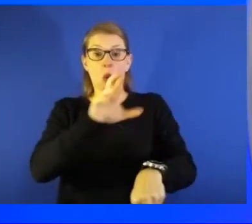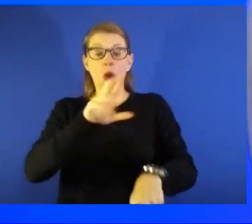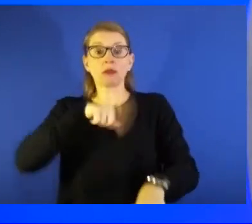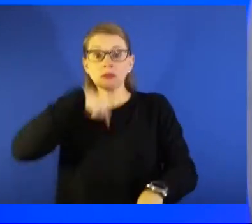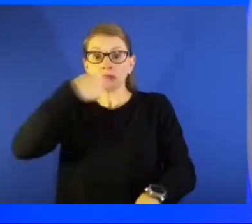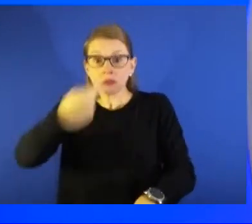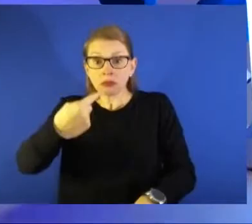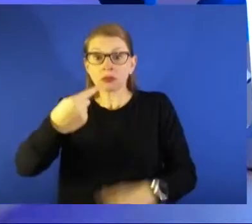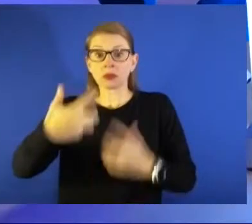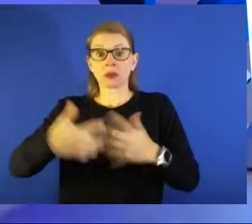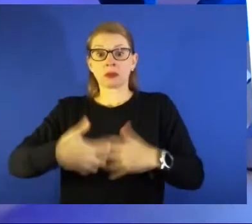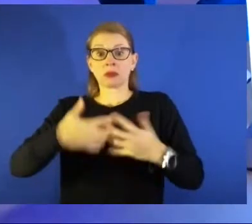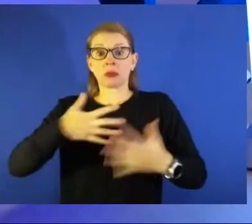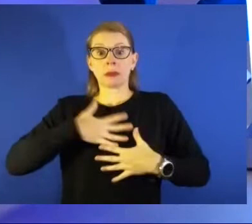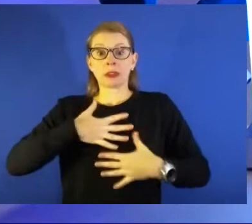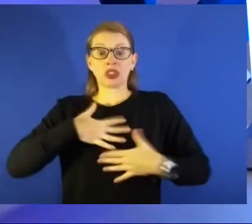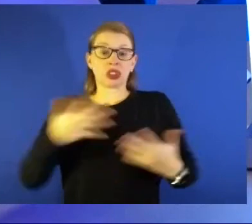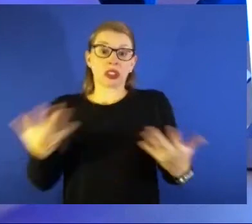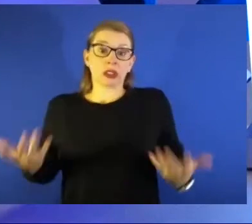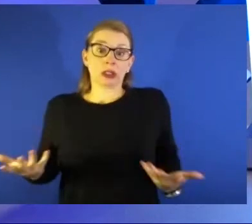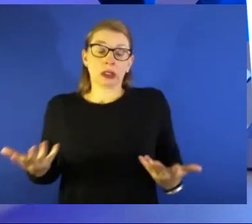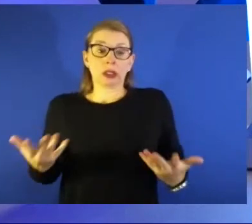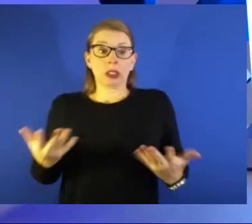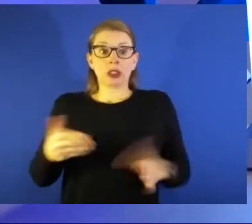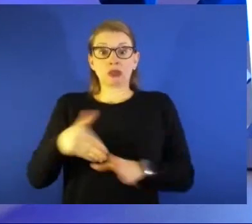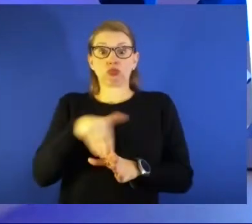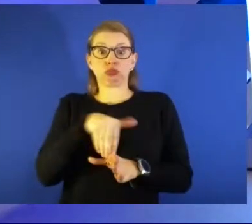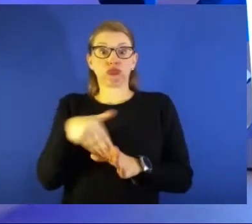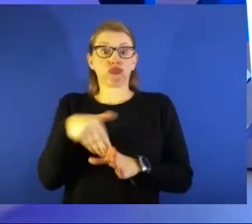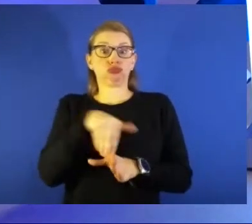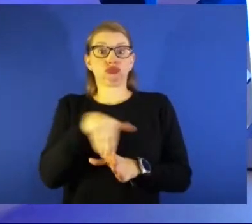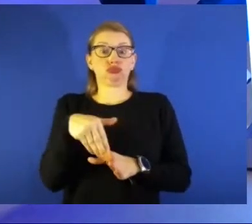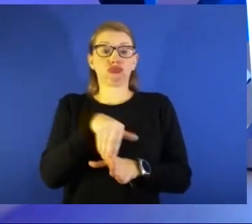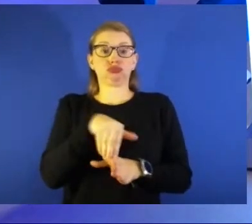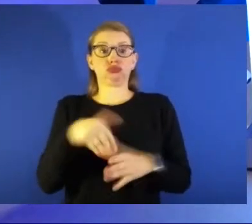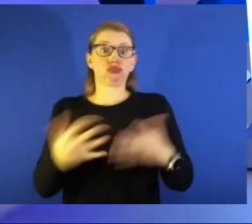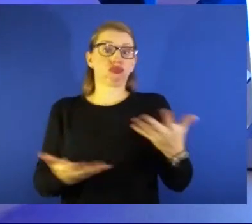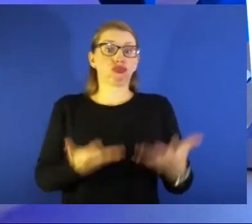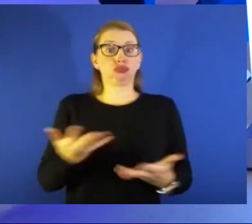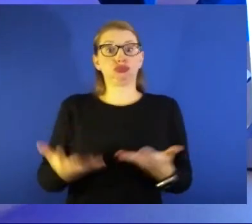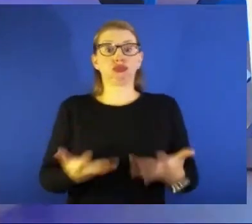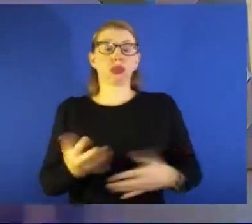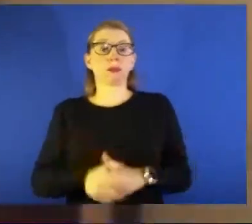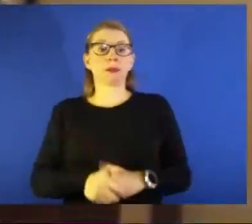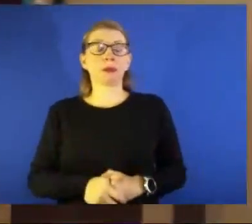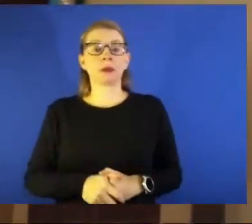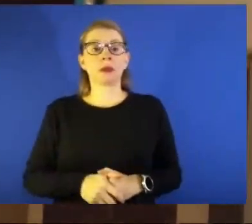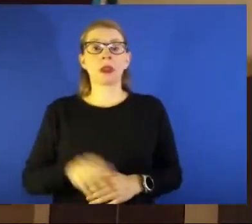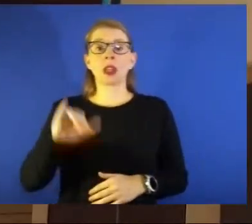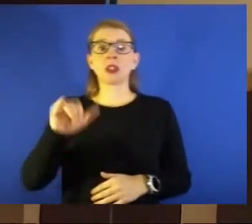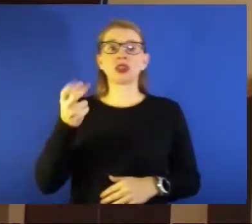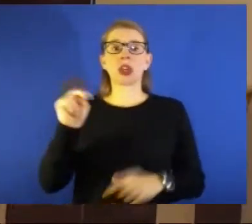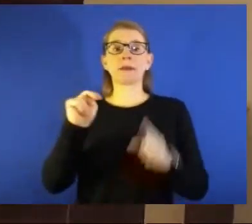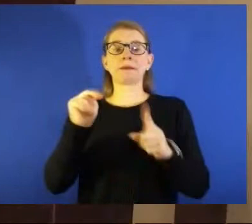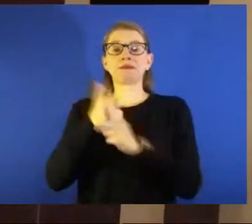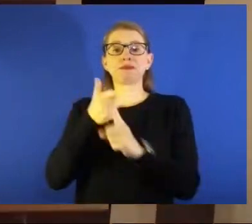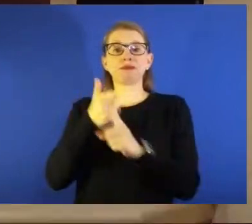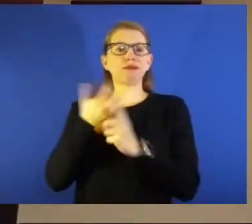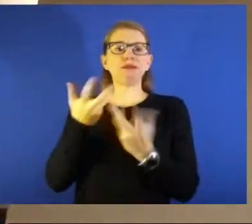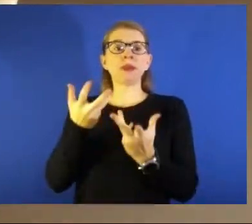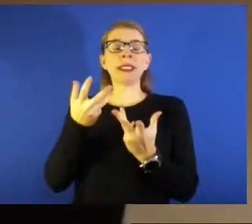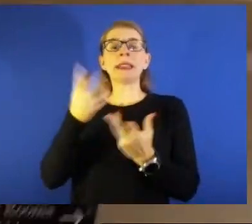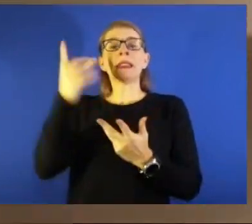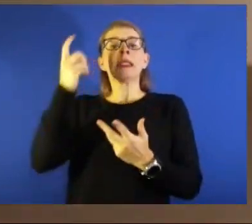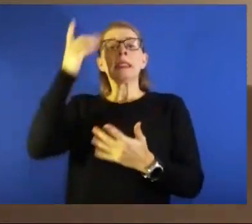We just don't know. Constant state of limbo. Constant state. Yeah, John, what has that been like, though? Because you've really had to step, not only just sick patients, but during